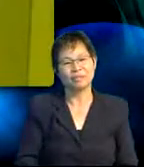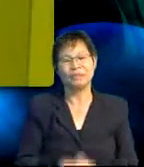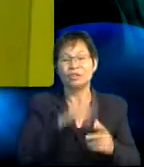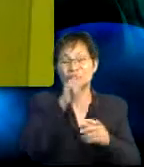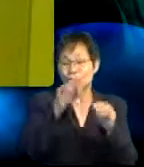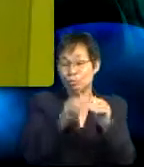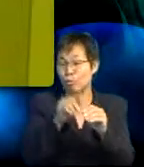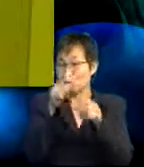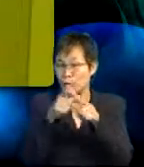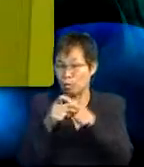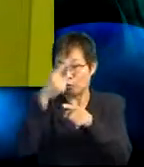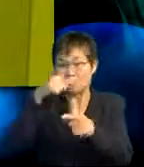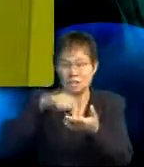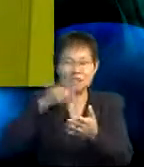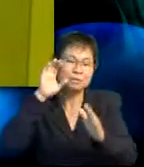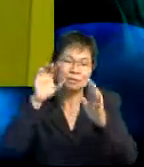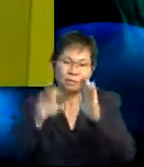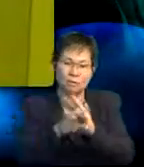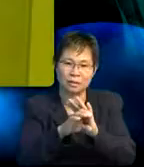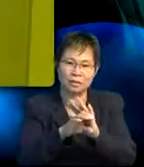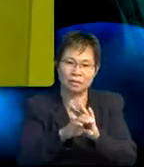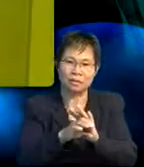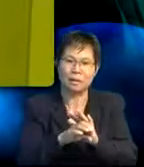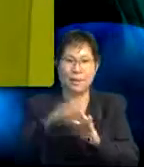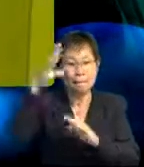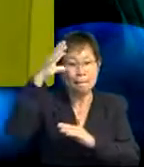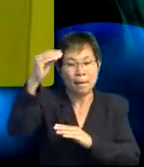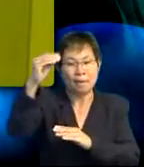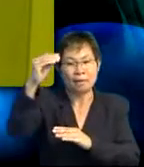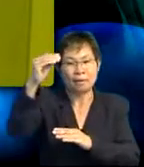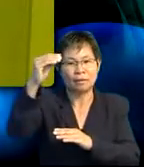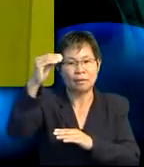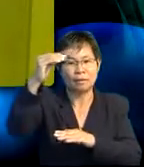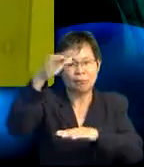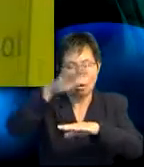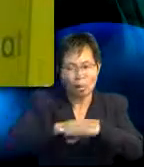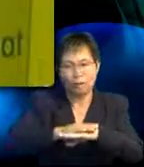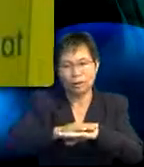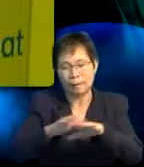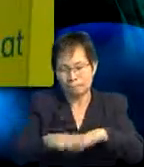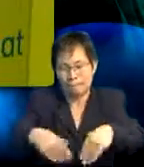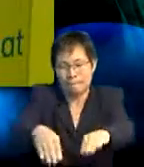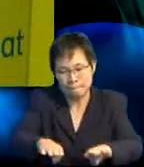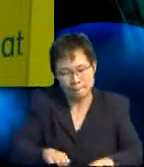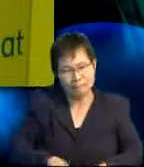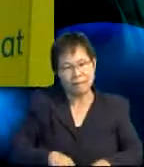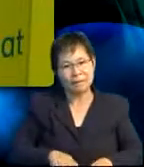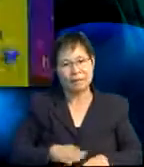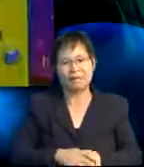Now find two more words for this picture. Any luck? Man on a